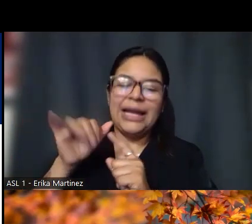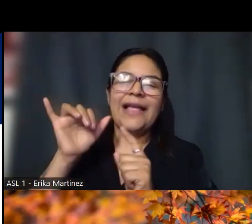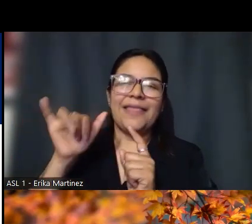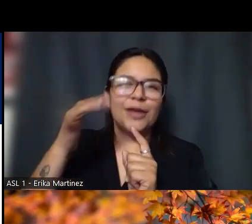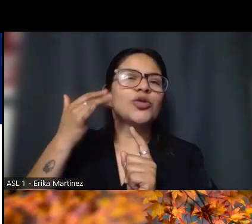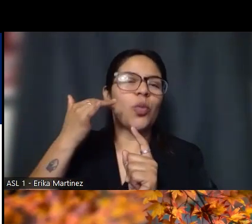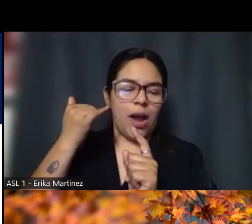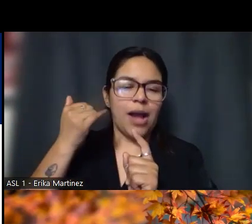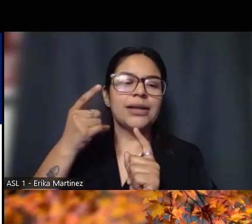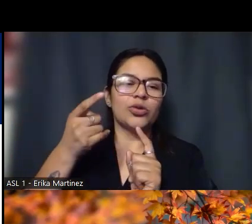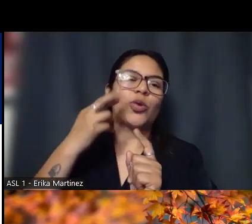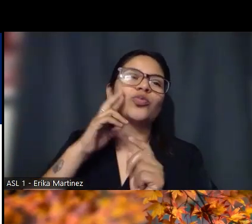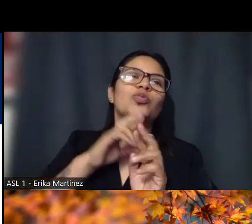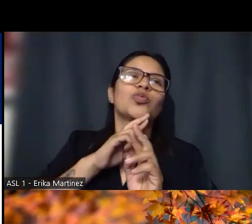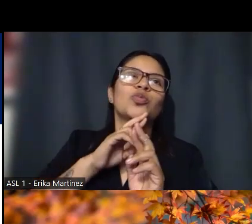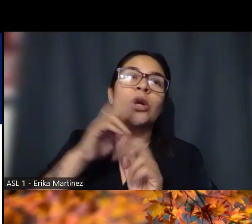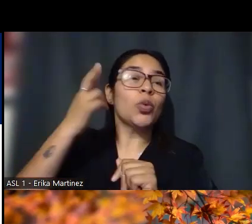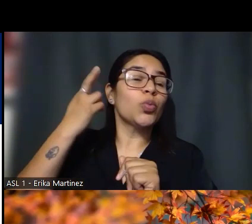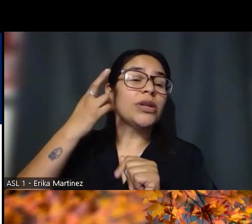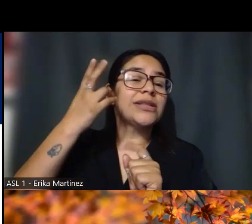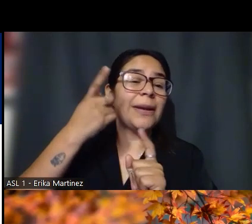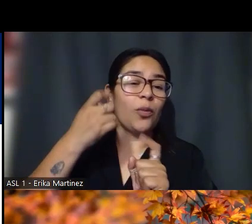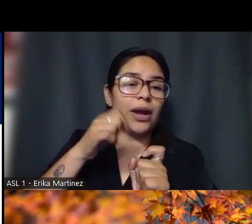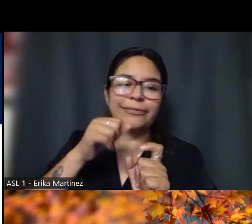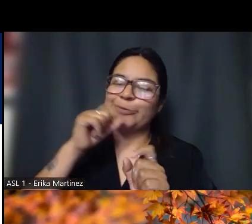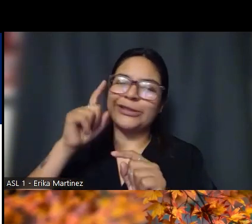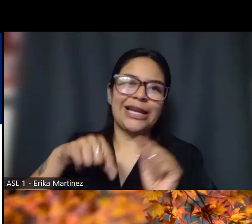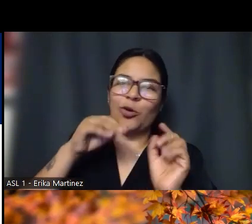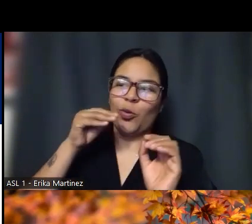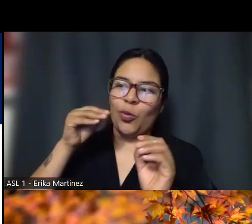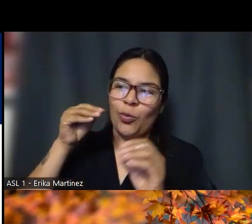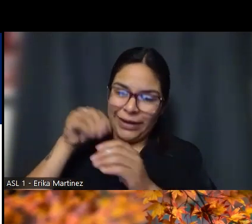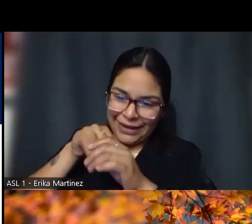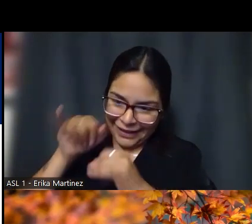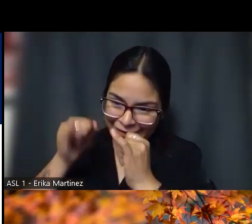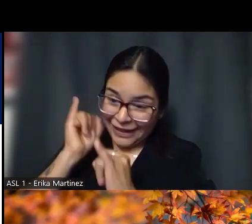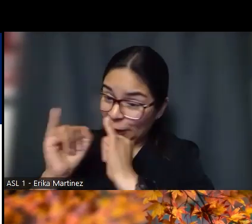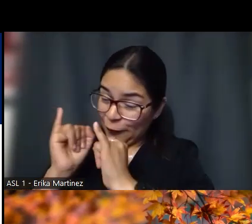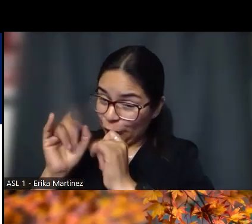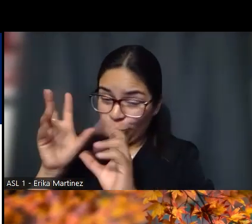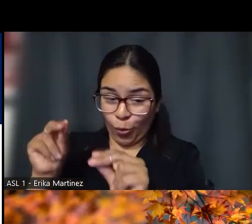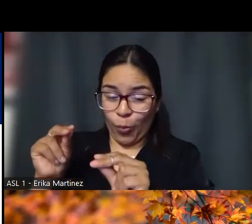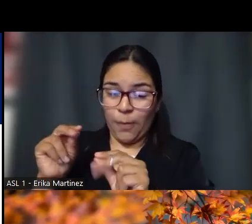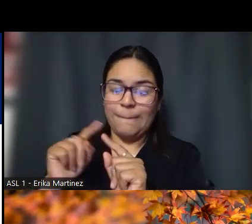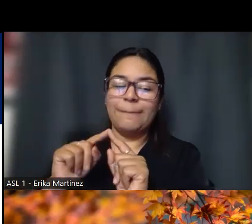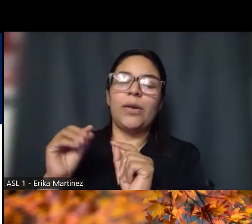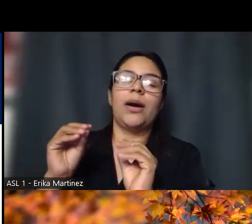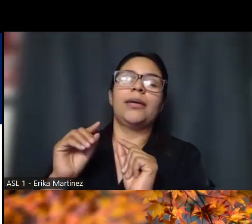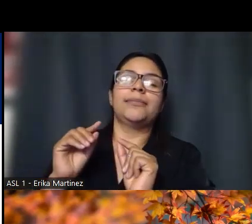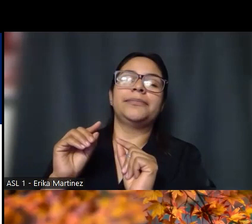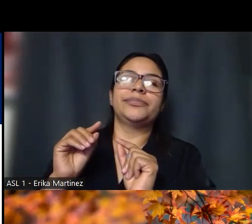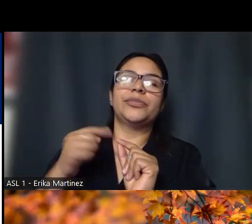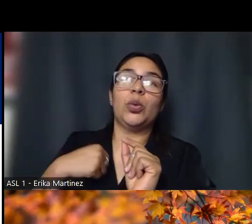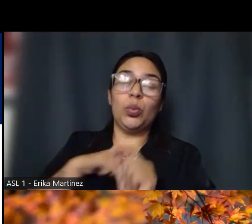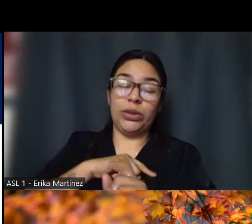was telling you that. We don't have jurisdiction, so we can't go even in there and interview. We also have we are